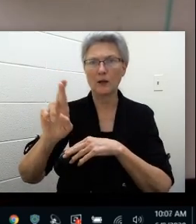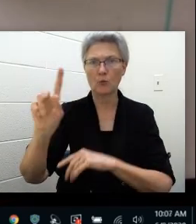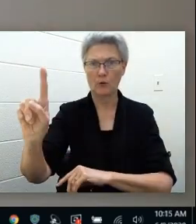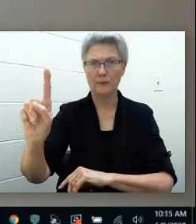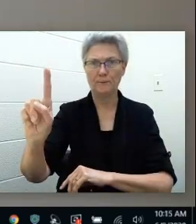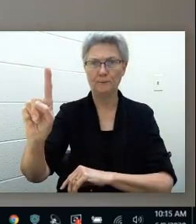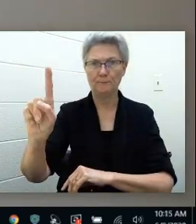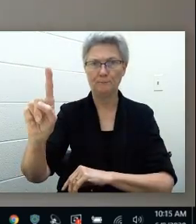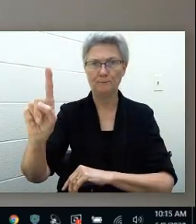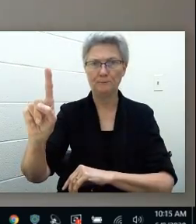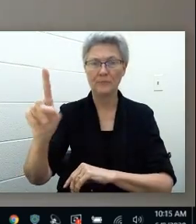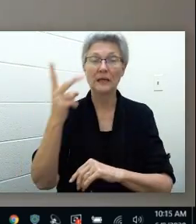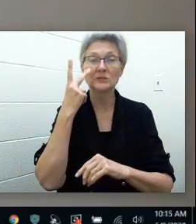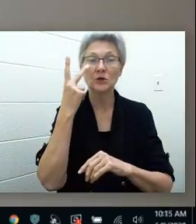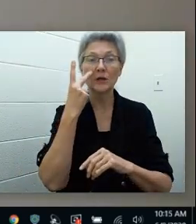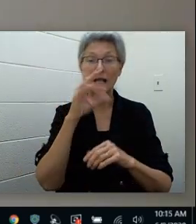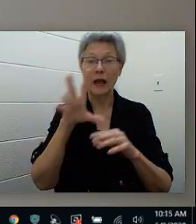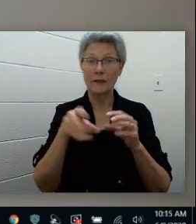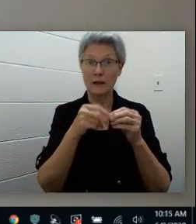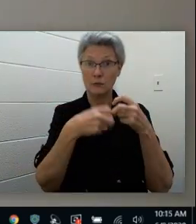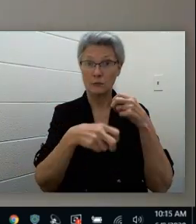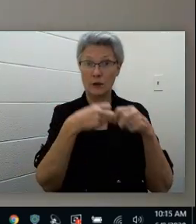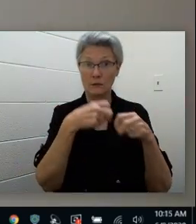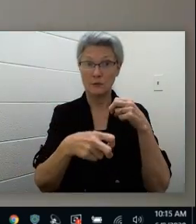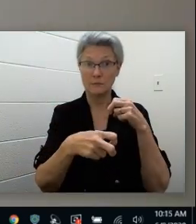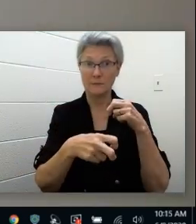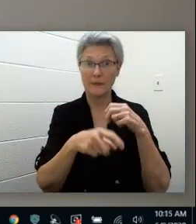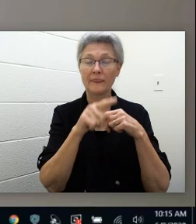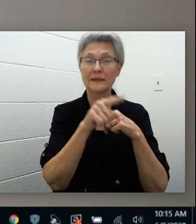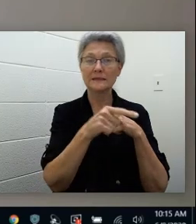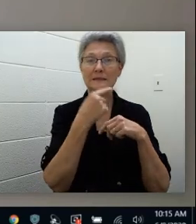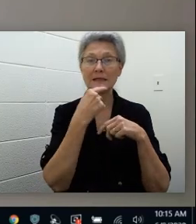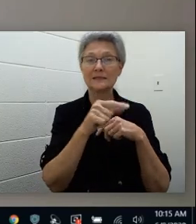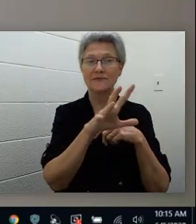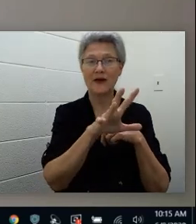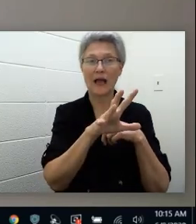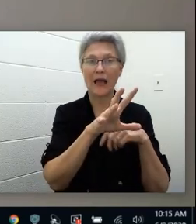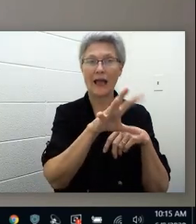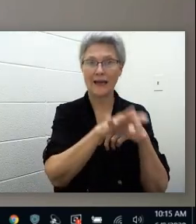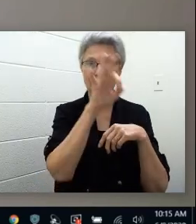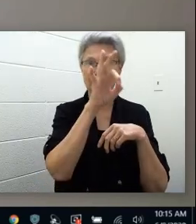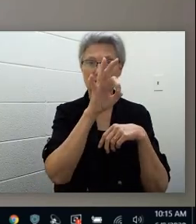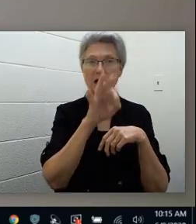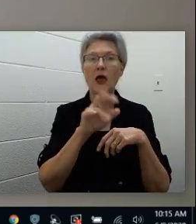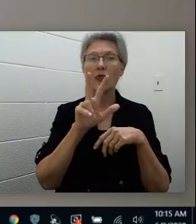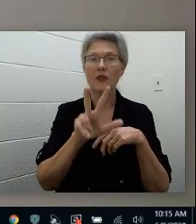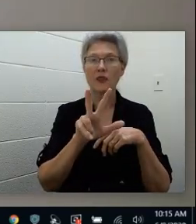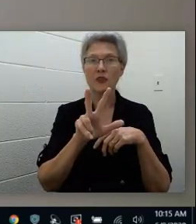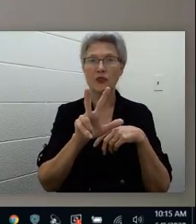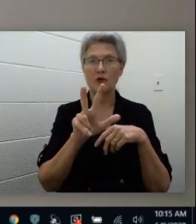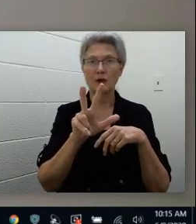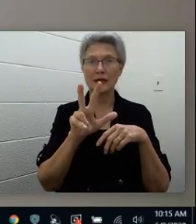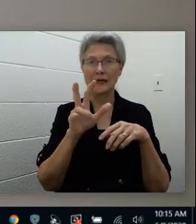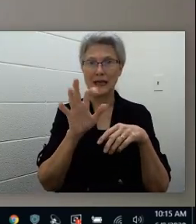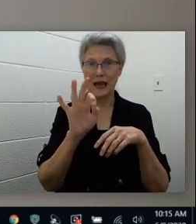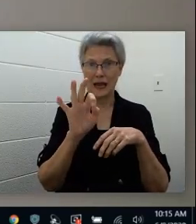of 1. Let's take a look at another problem. This problem says find 39 divided by